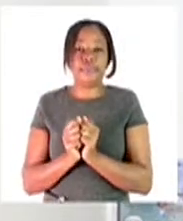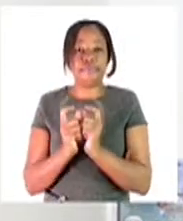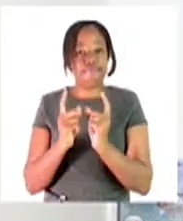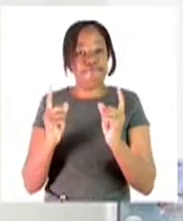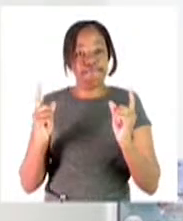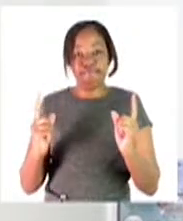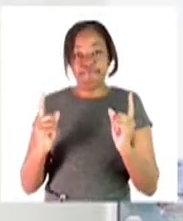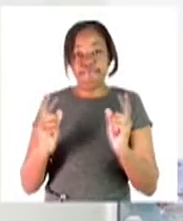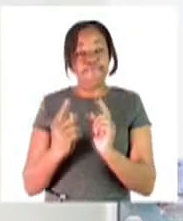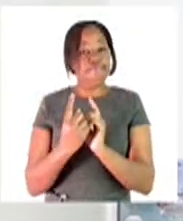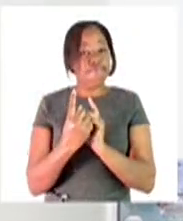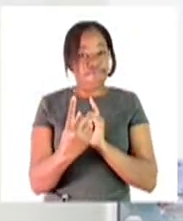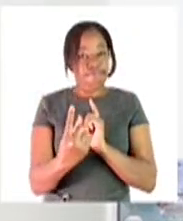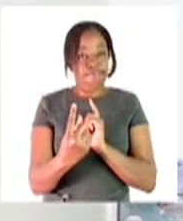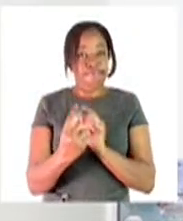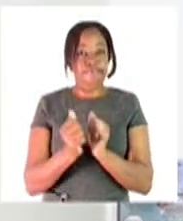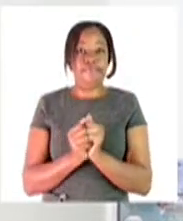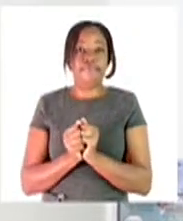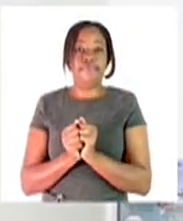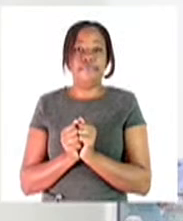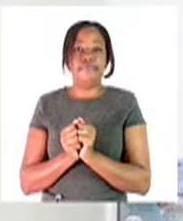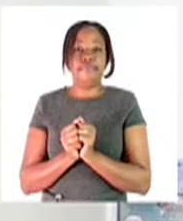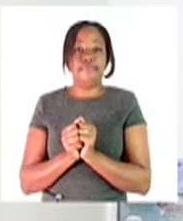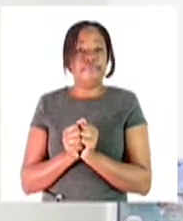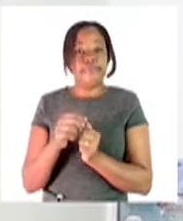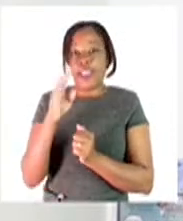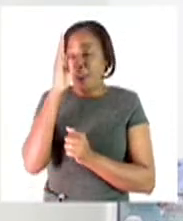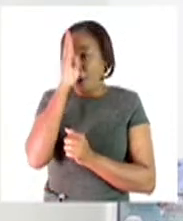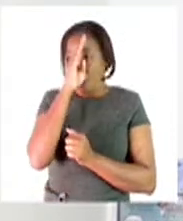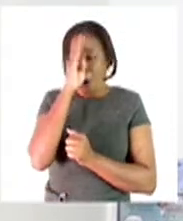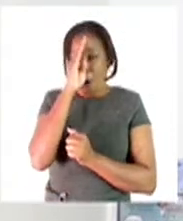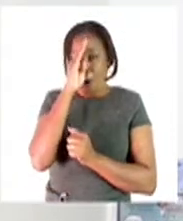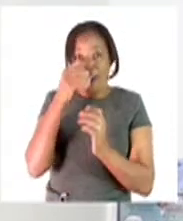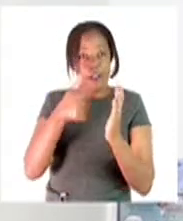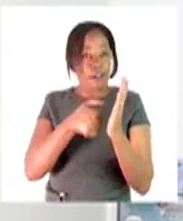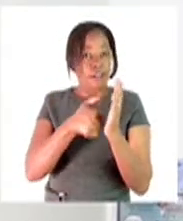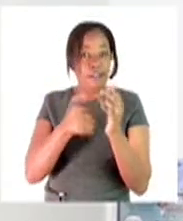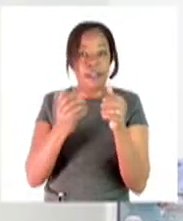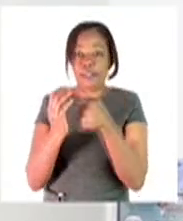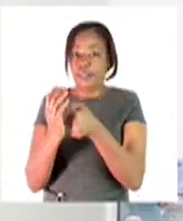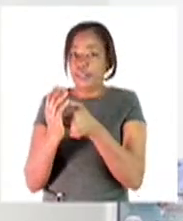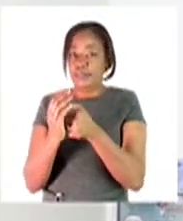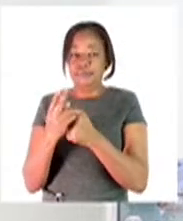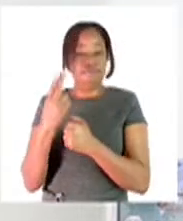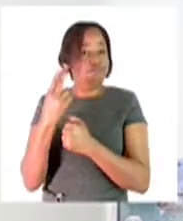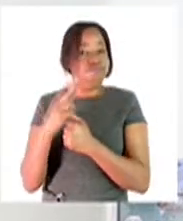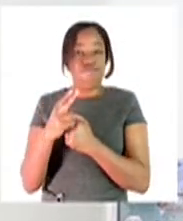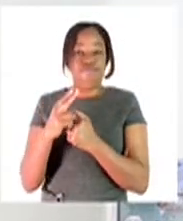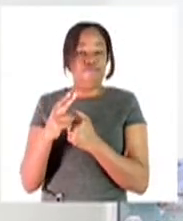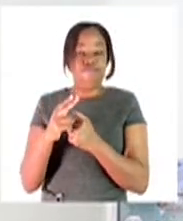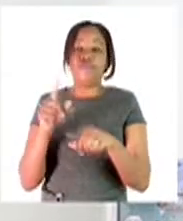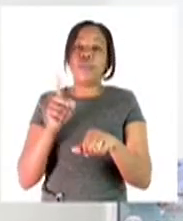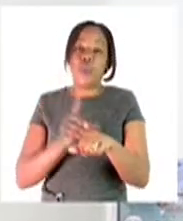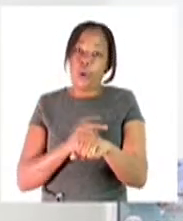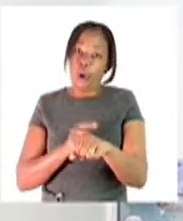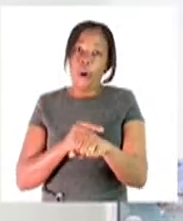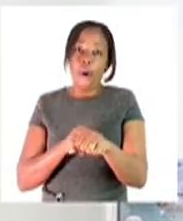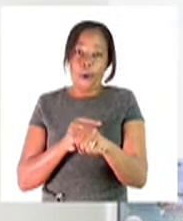people. And do not forget to sanitize your hands nicely all the time.